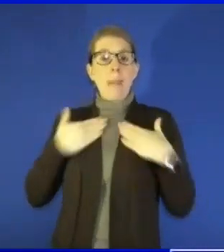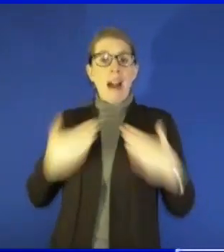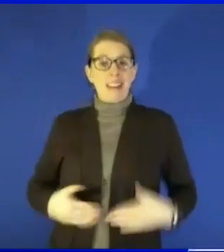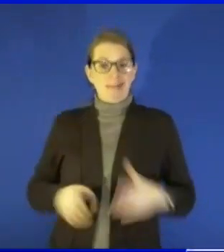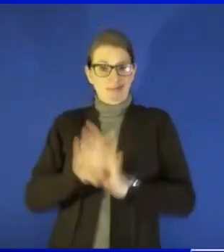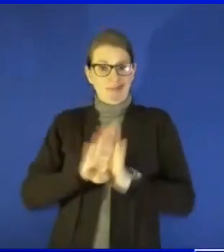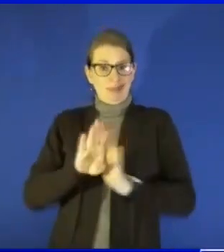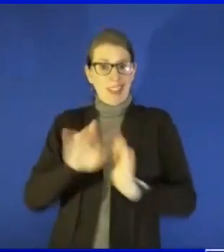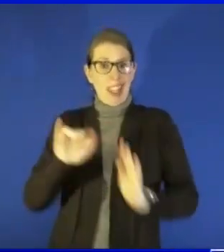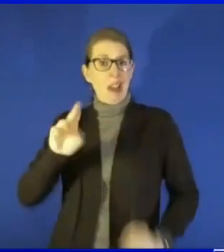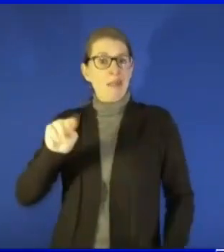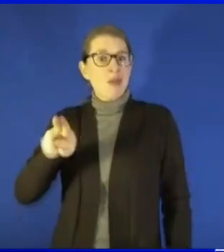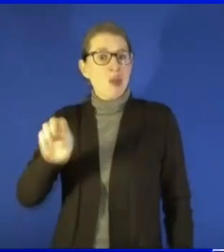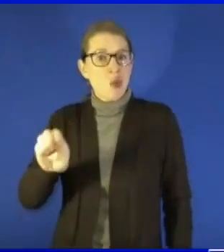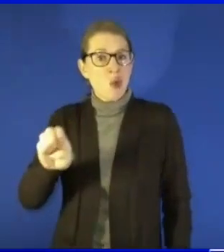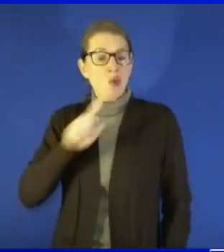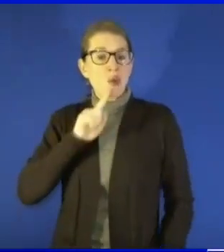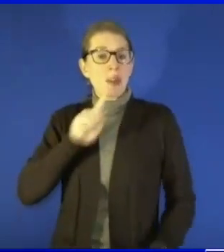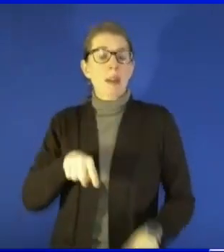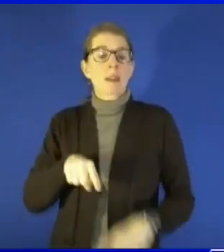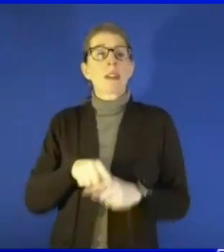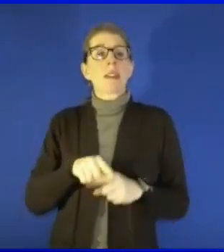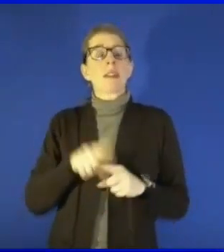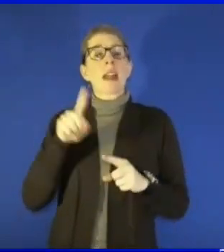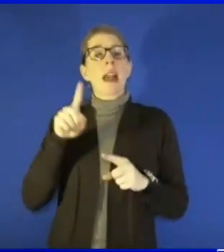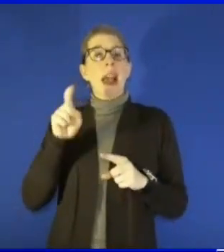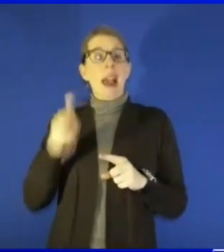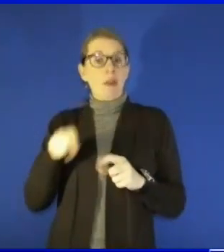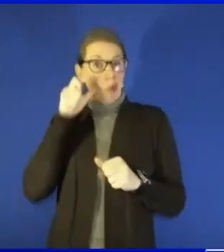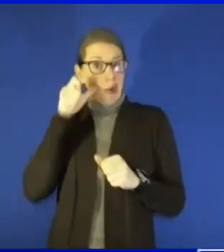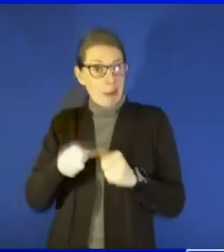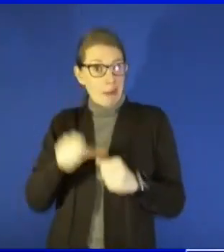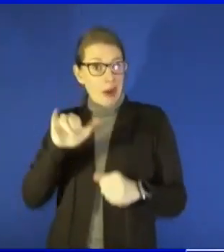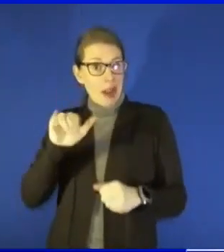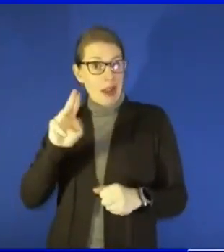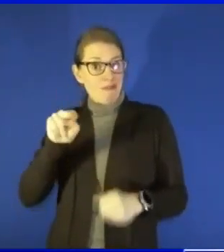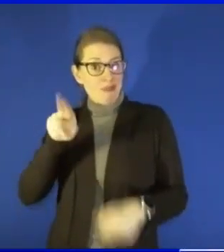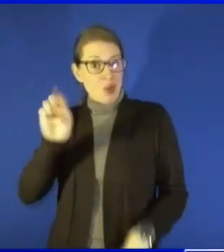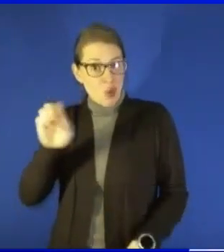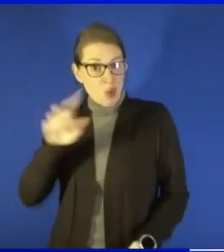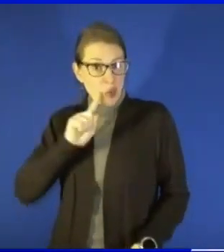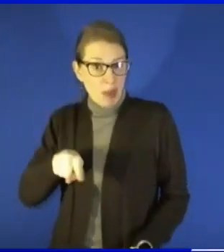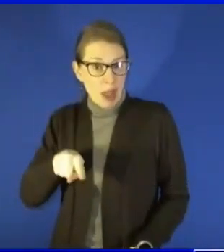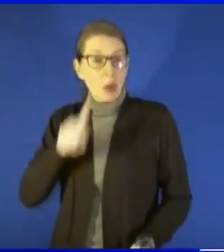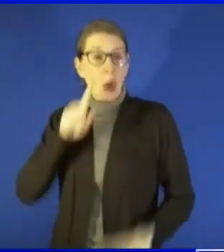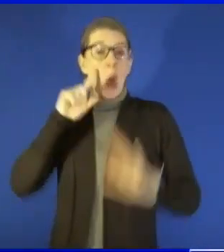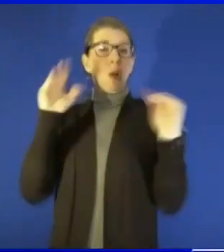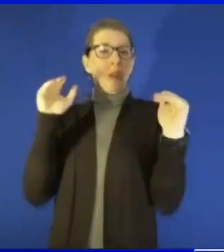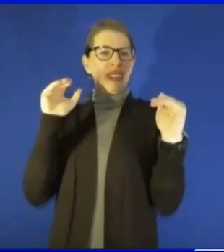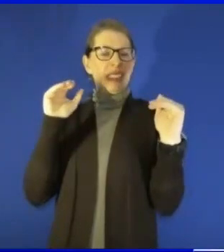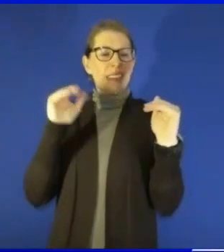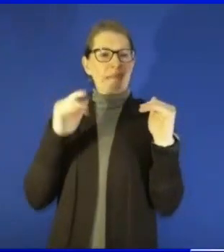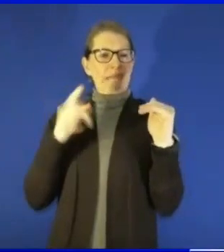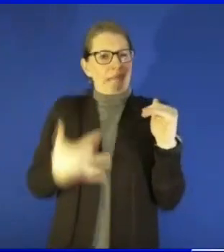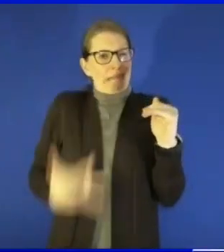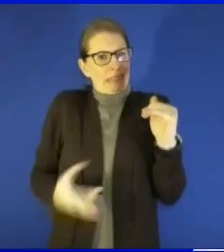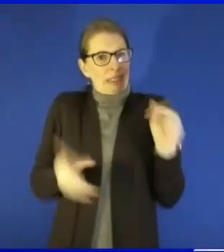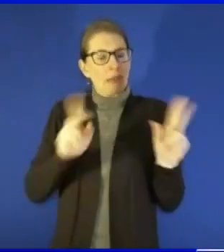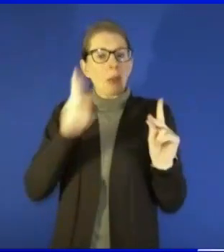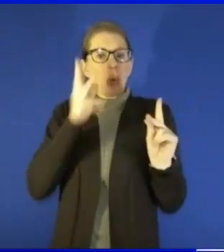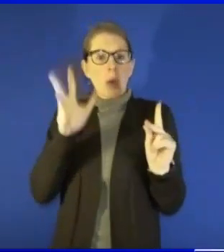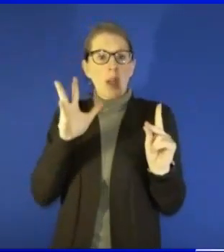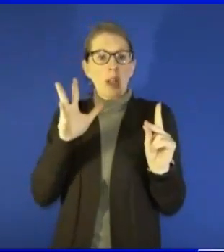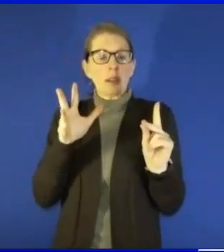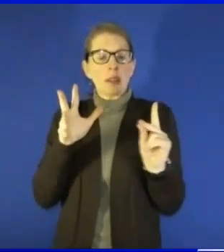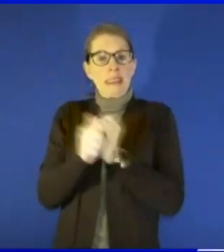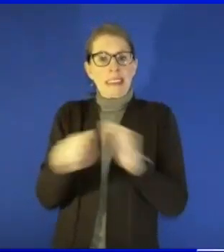forward, you have to take into the account of the immune response. And again, hopefully, most likely, people will be doing it in that safe